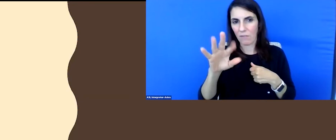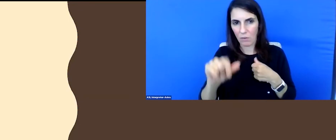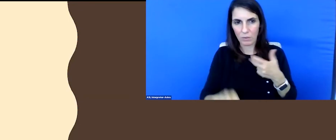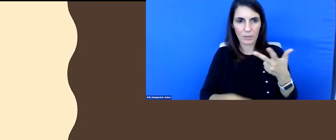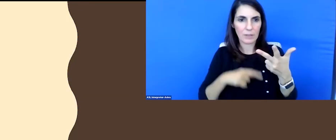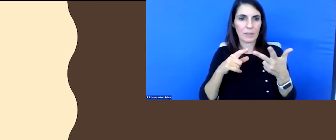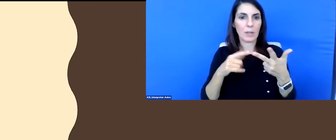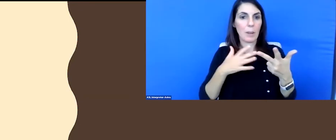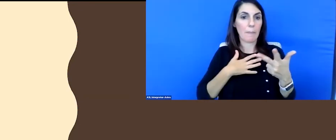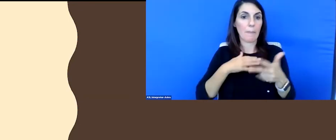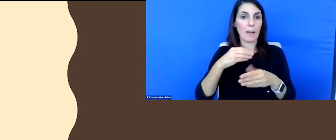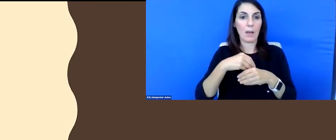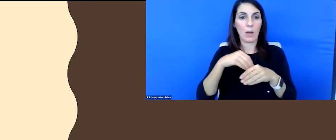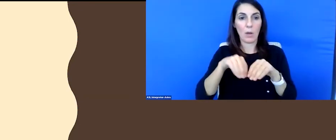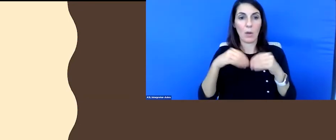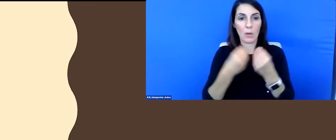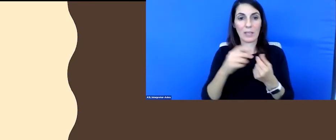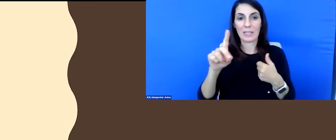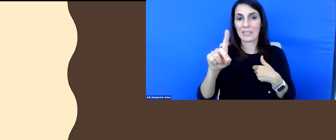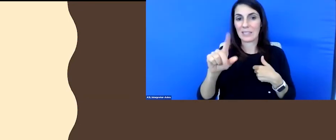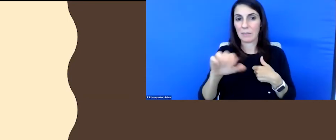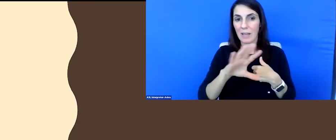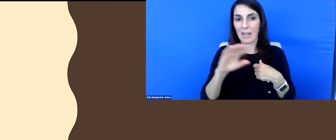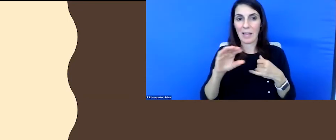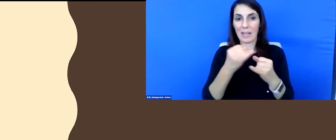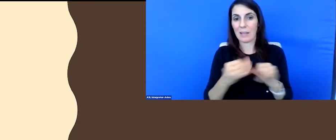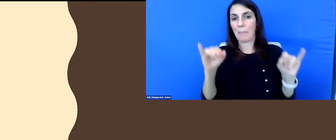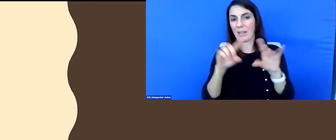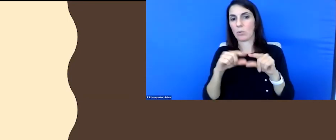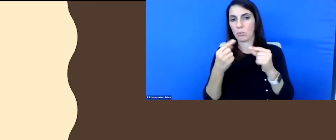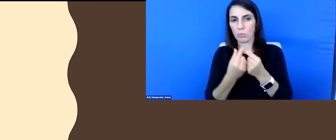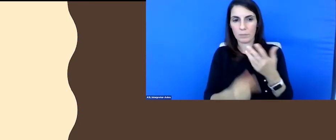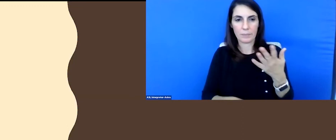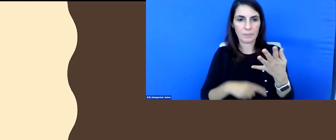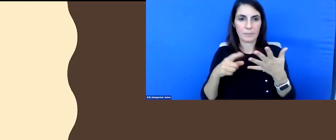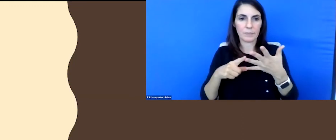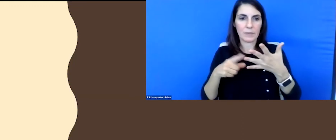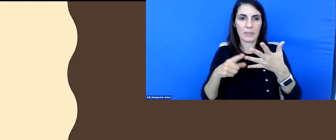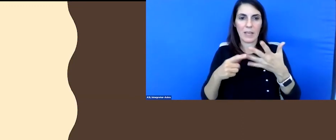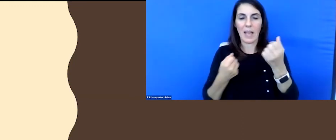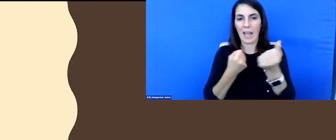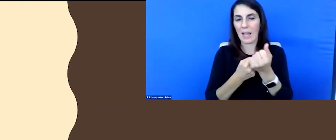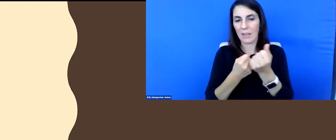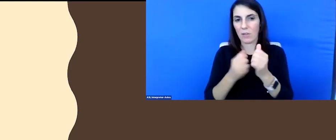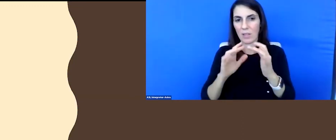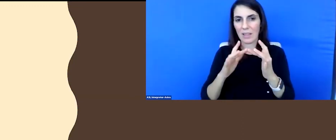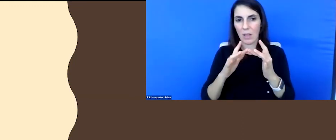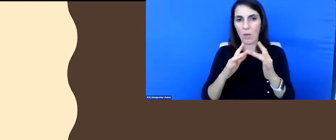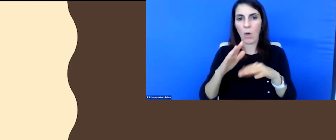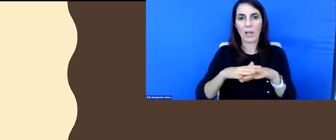my organization, Disability Independence Group, the Advocacy Network on